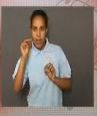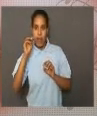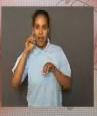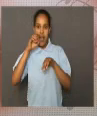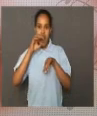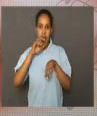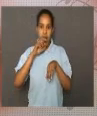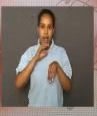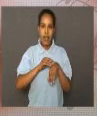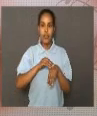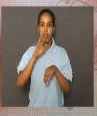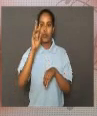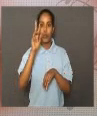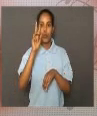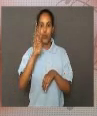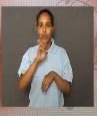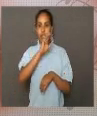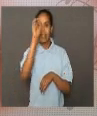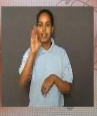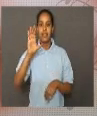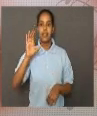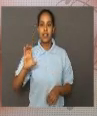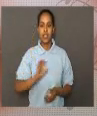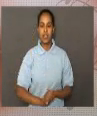at 20 degrees Celsius.